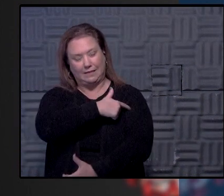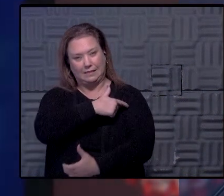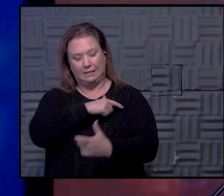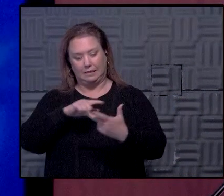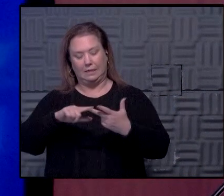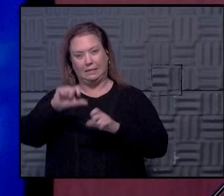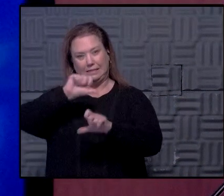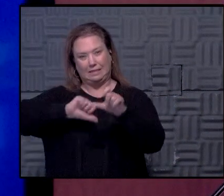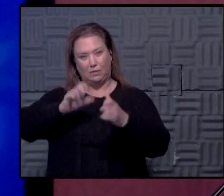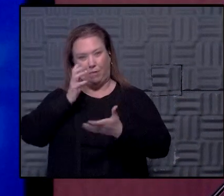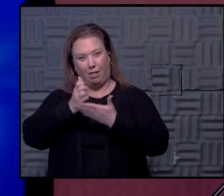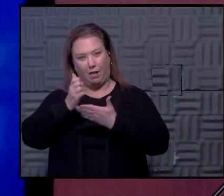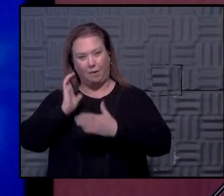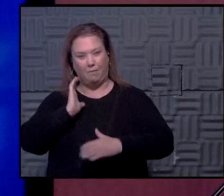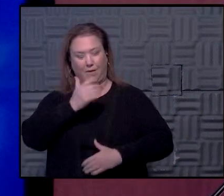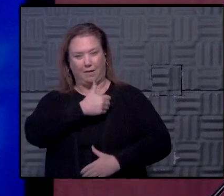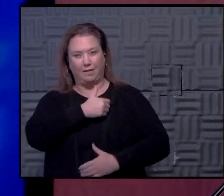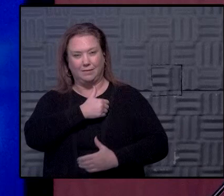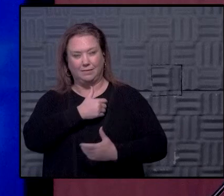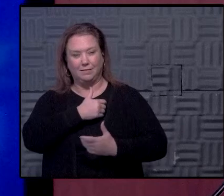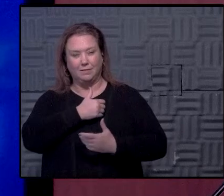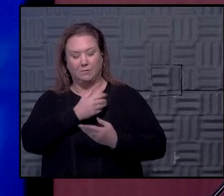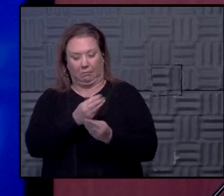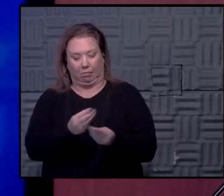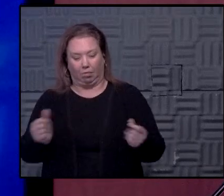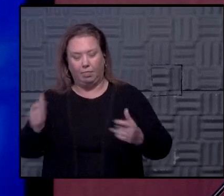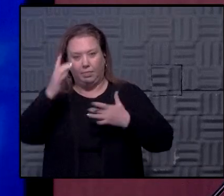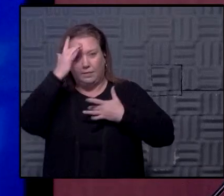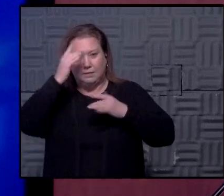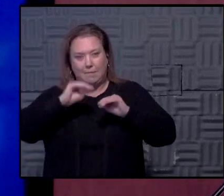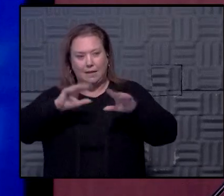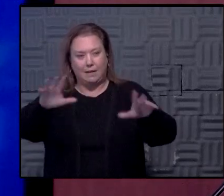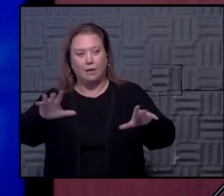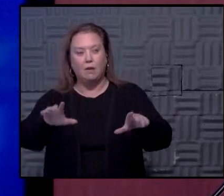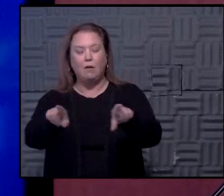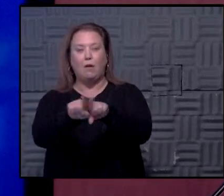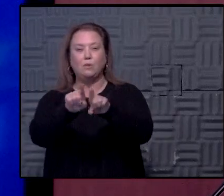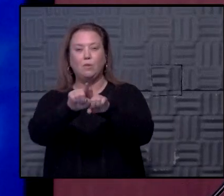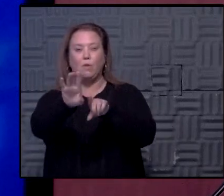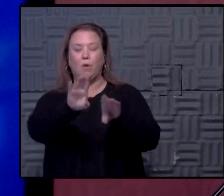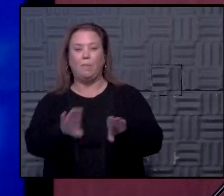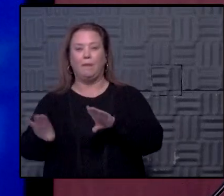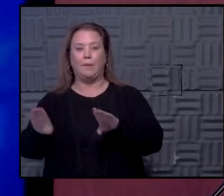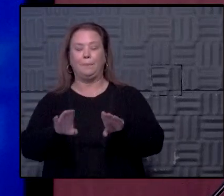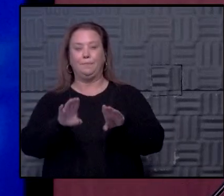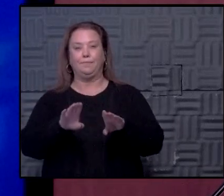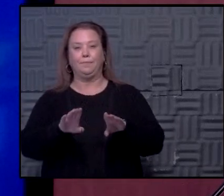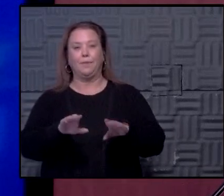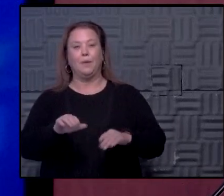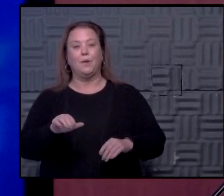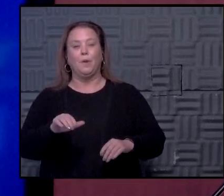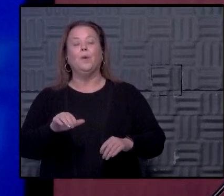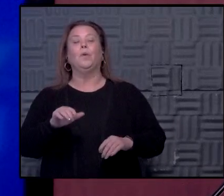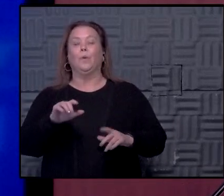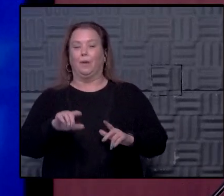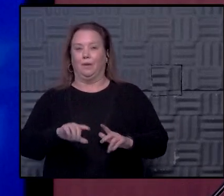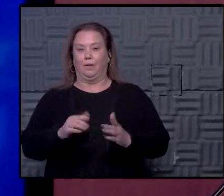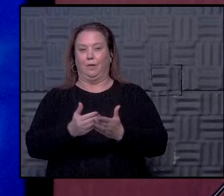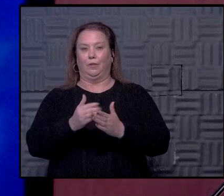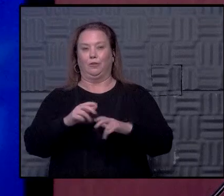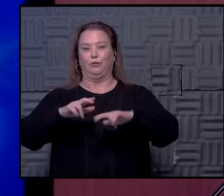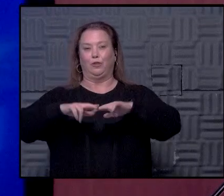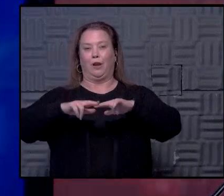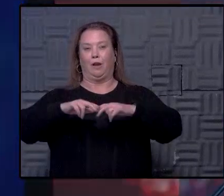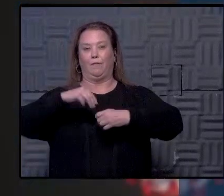and science is going to help us find the way out of this pandemic along with your behaviors. We have an impressive panel of guests, starting with the Chair of